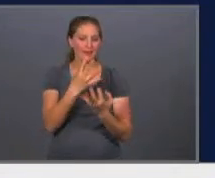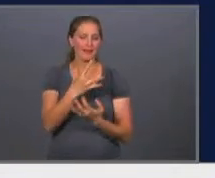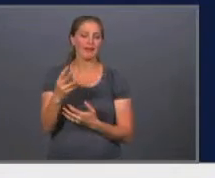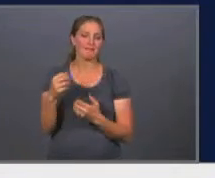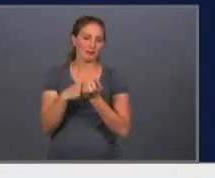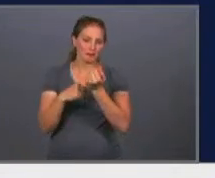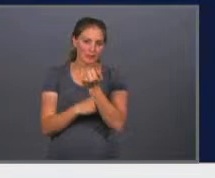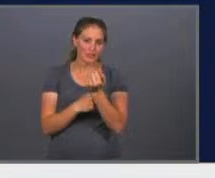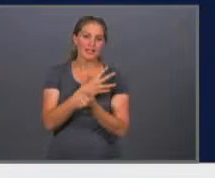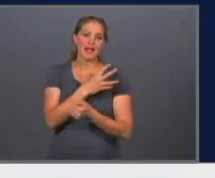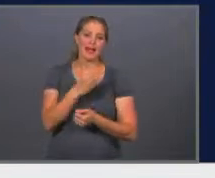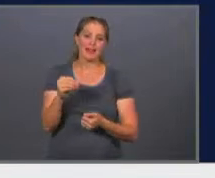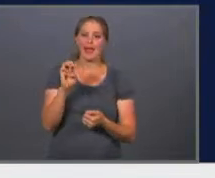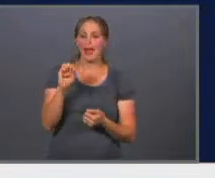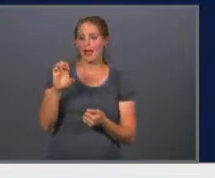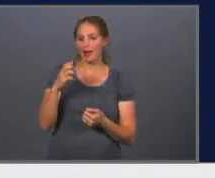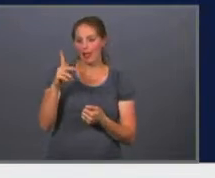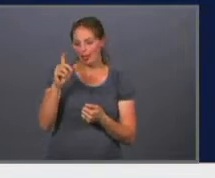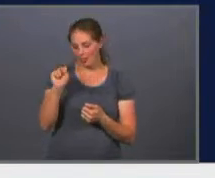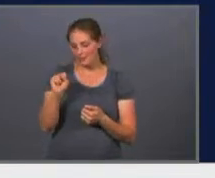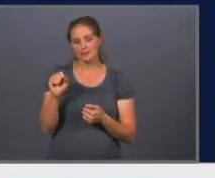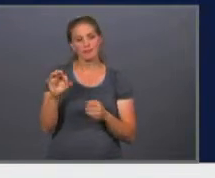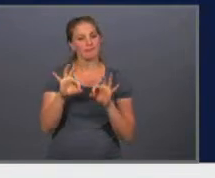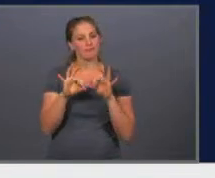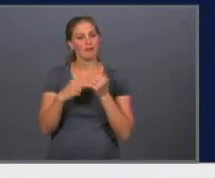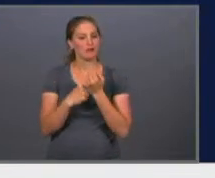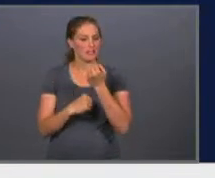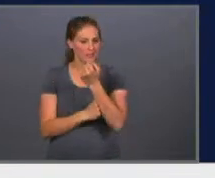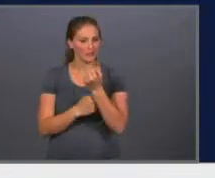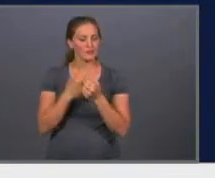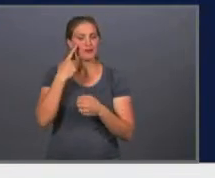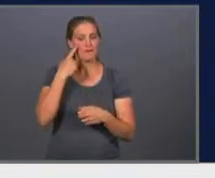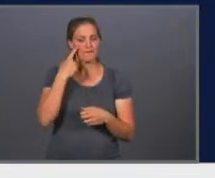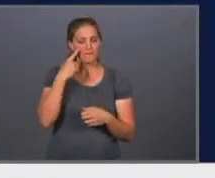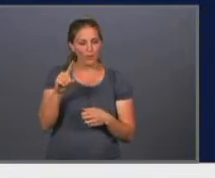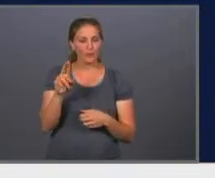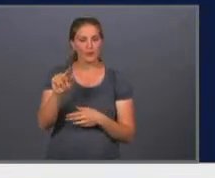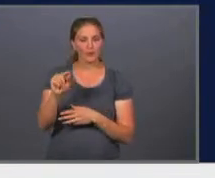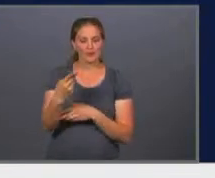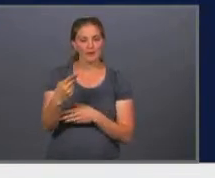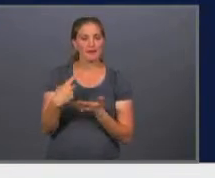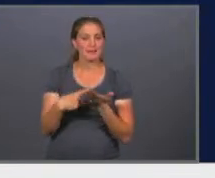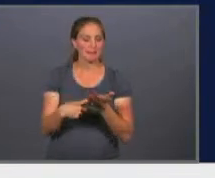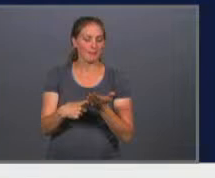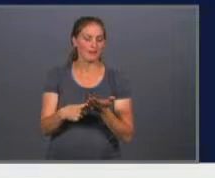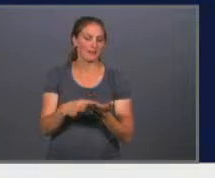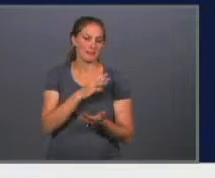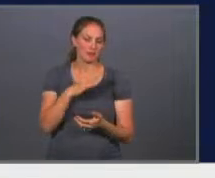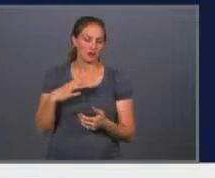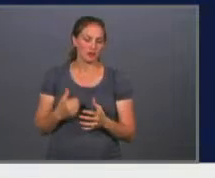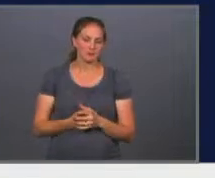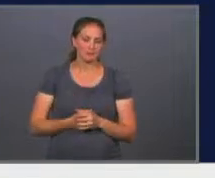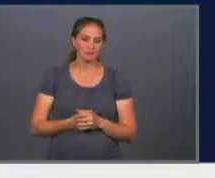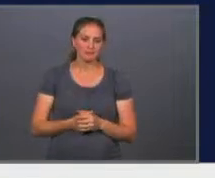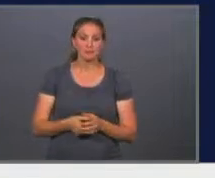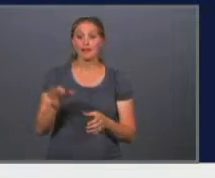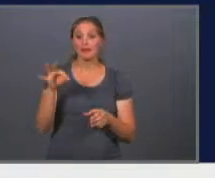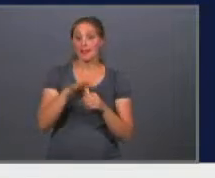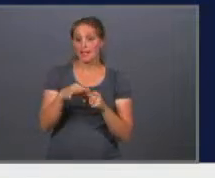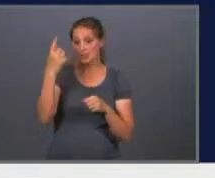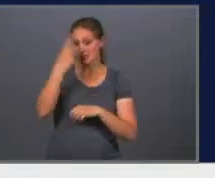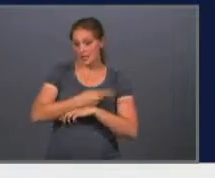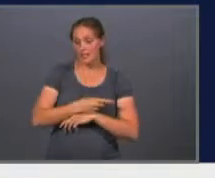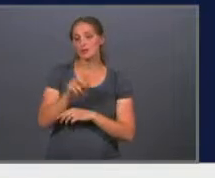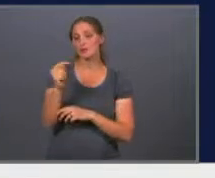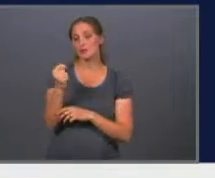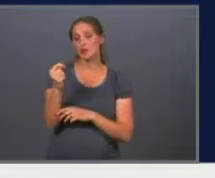Dora Eccles Foundation for their generous support of the Utah Debate Commission. Election Day is Tuesday, November